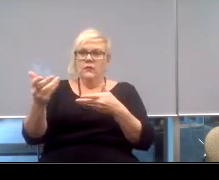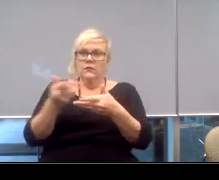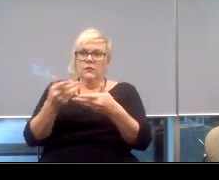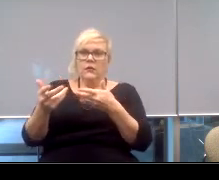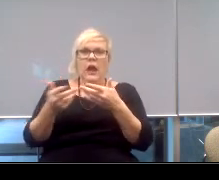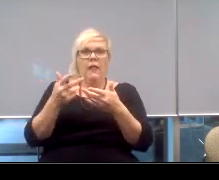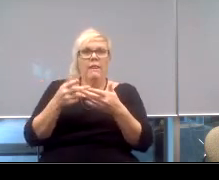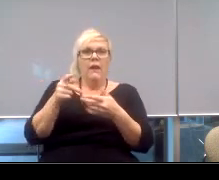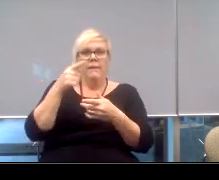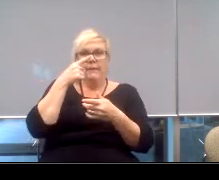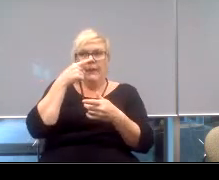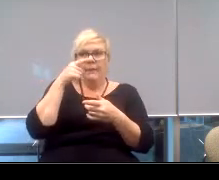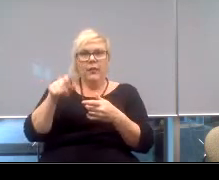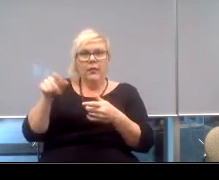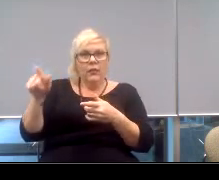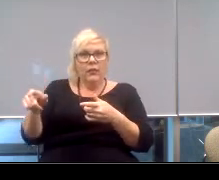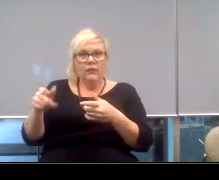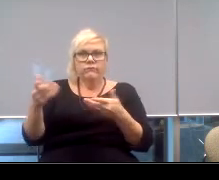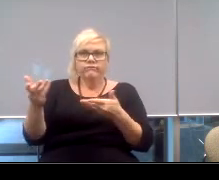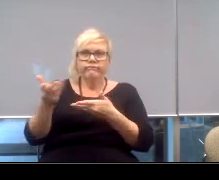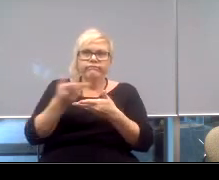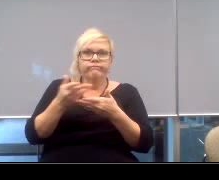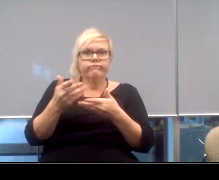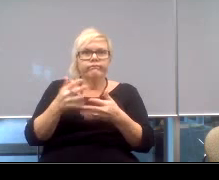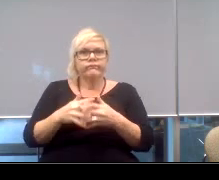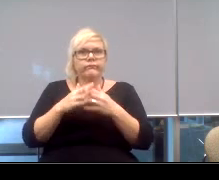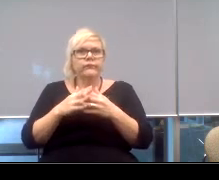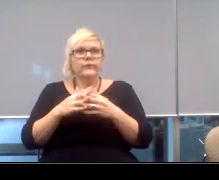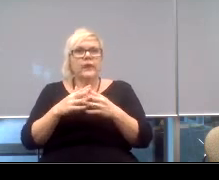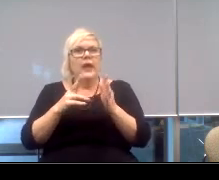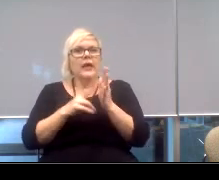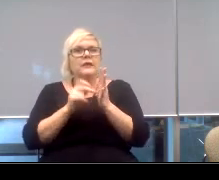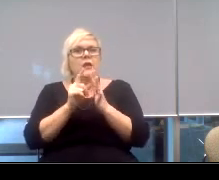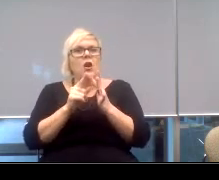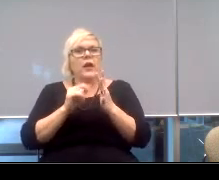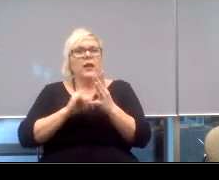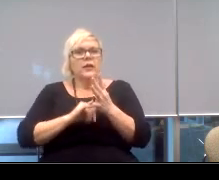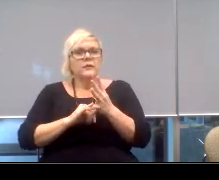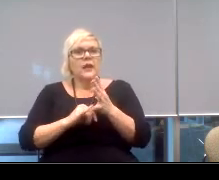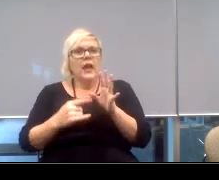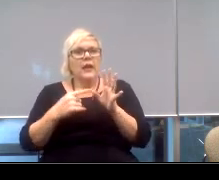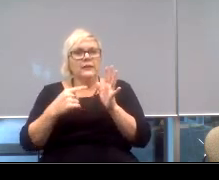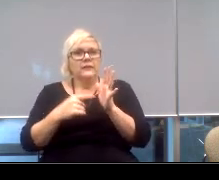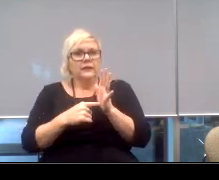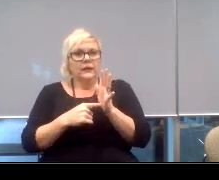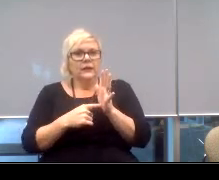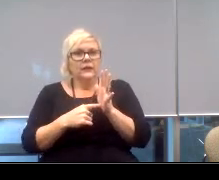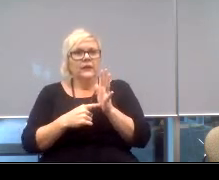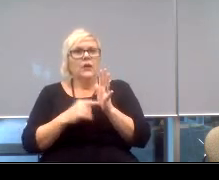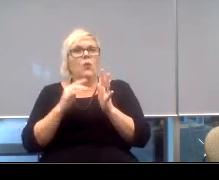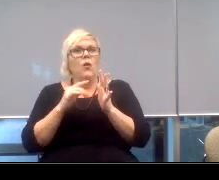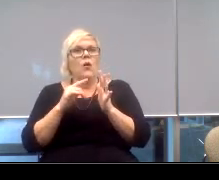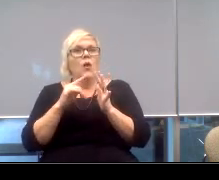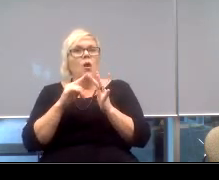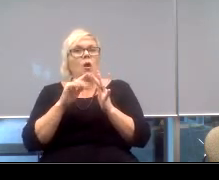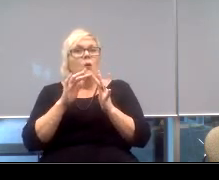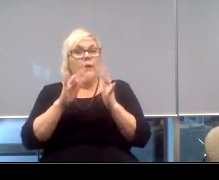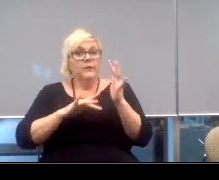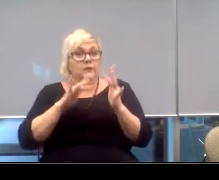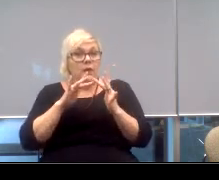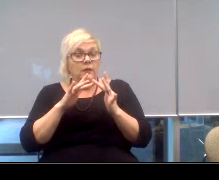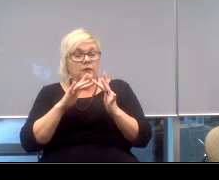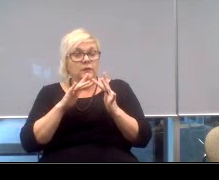participant. You will find the NDIS AT and Consumables Code Guide on the NDIS AT website, and